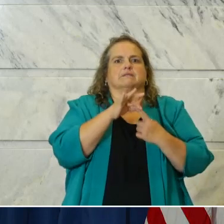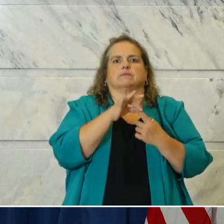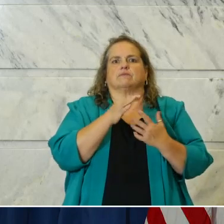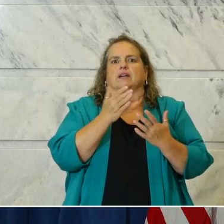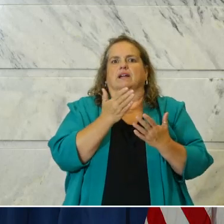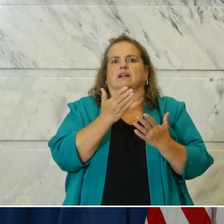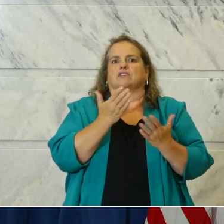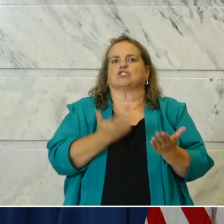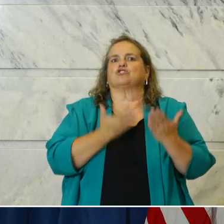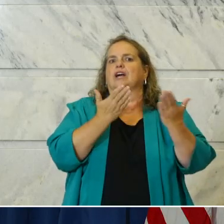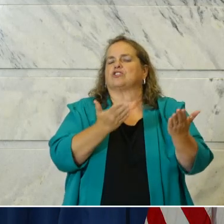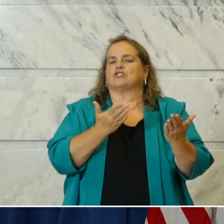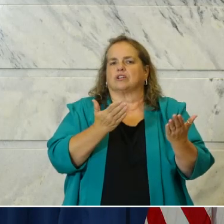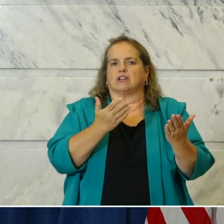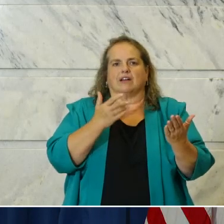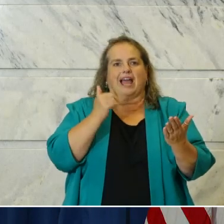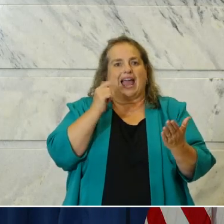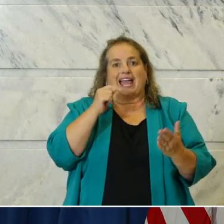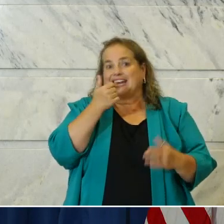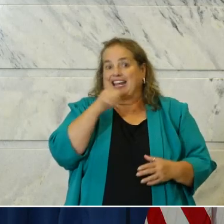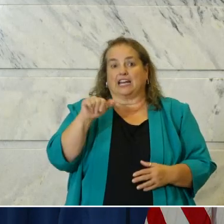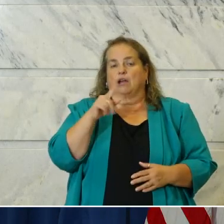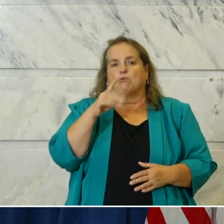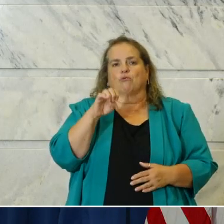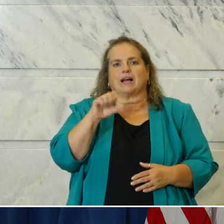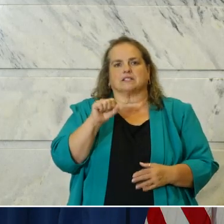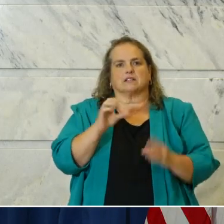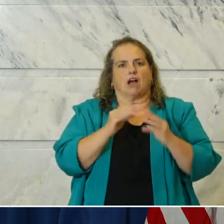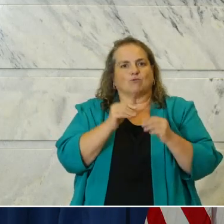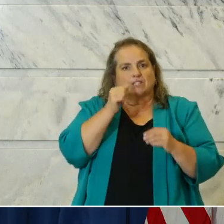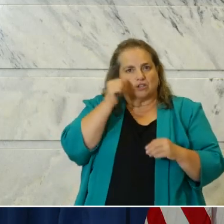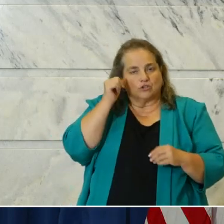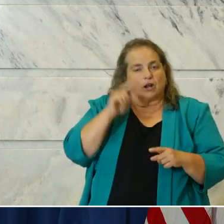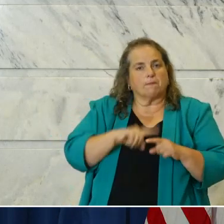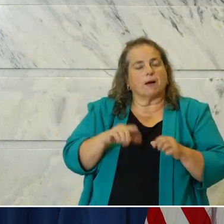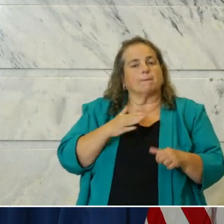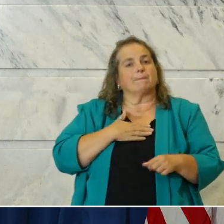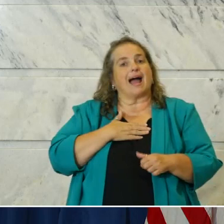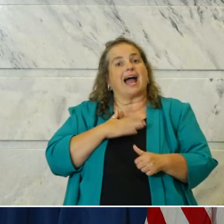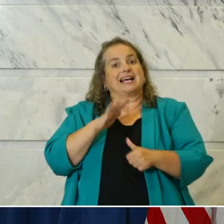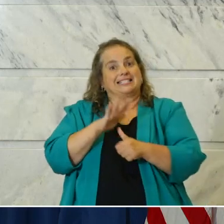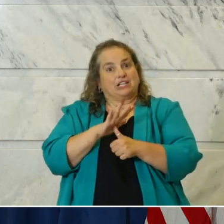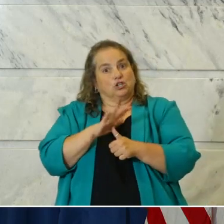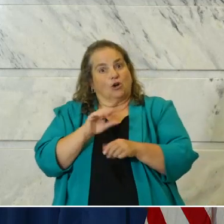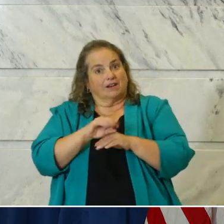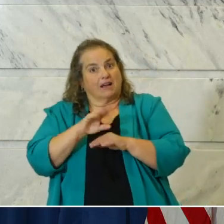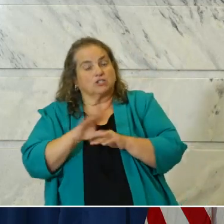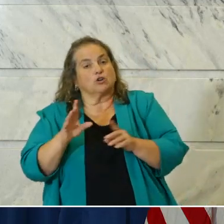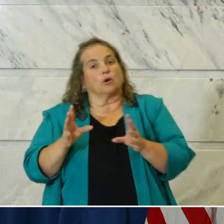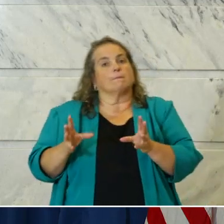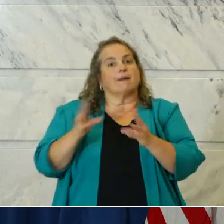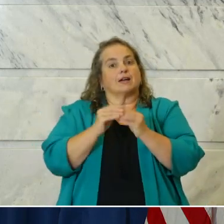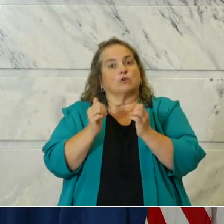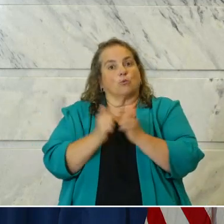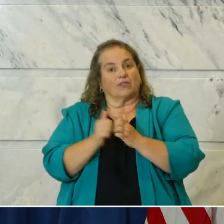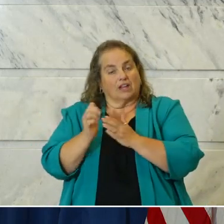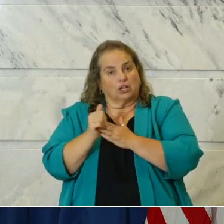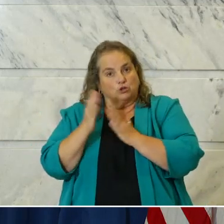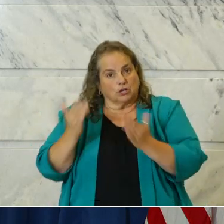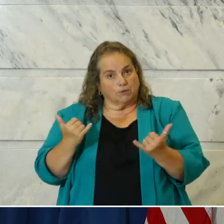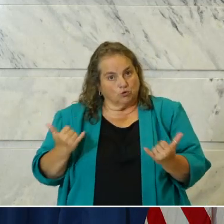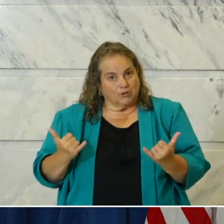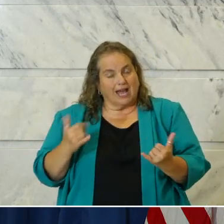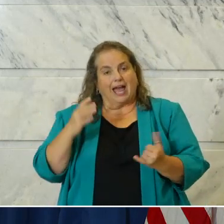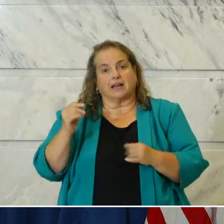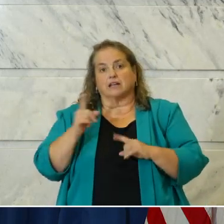Senate Republicans press conference yesterday. But my senior advisor met with Senate leadership today, specifically talked about